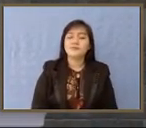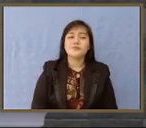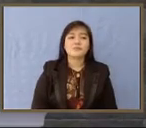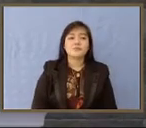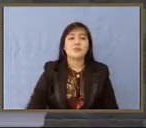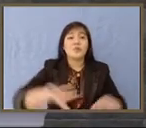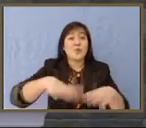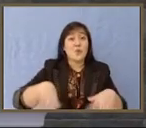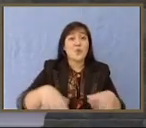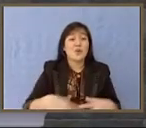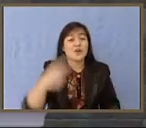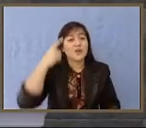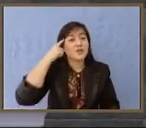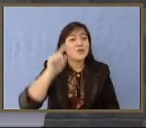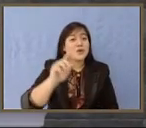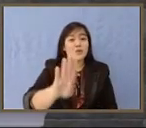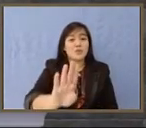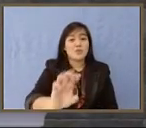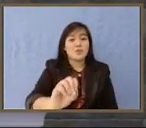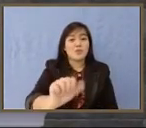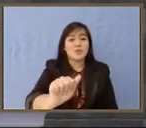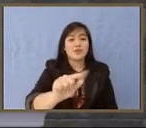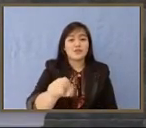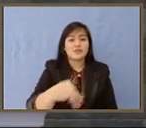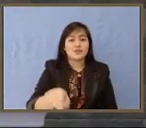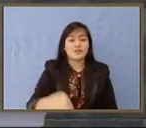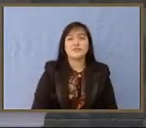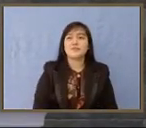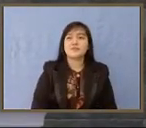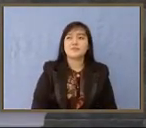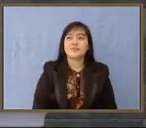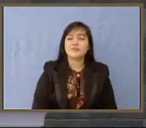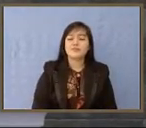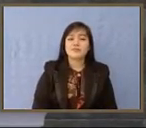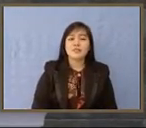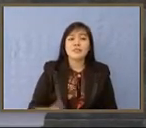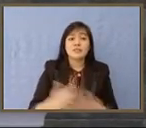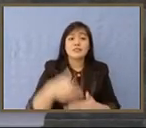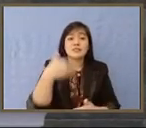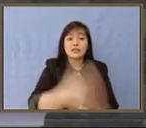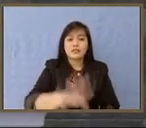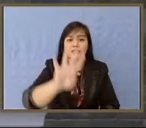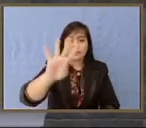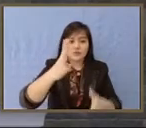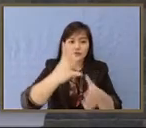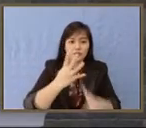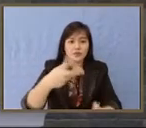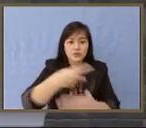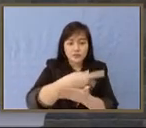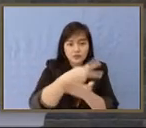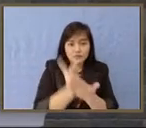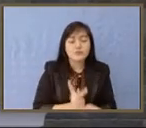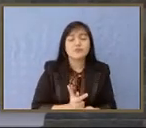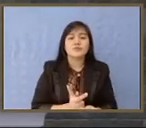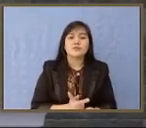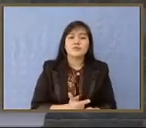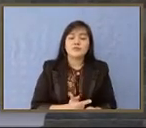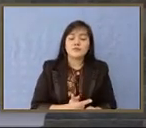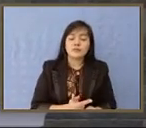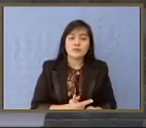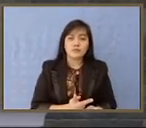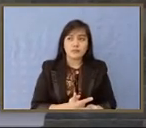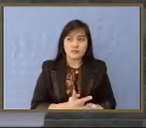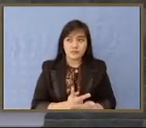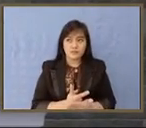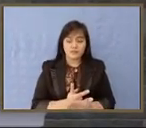kay Boaz. And then sa fourth part po, from in chapter 4, verse number 13, dyan po natin